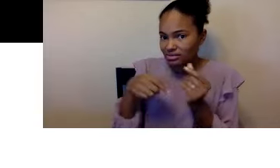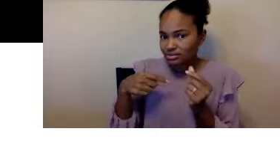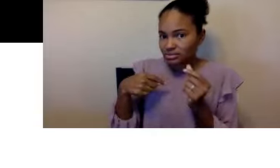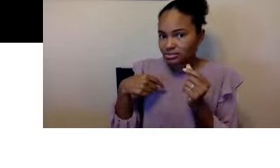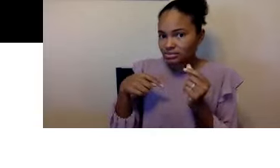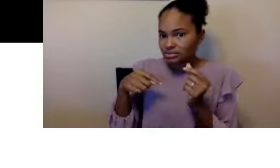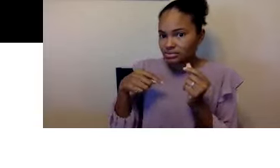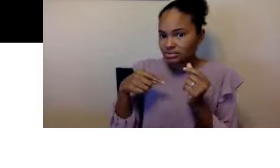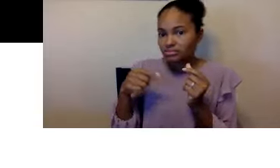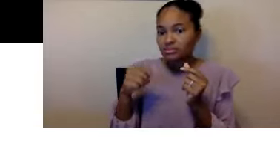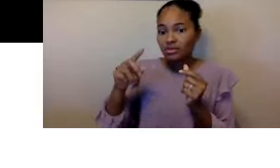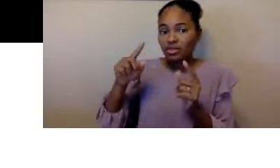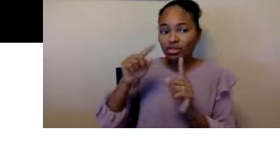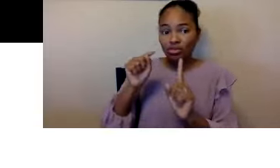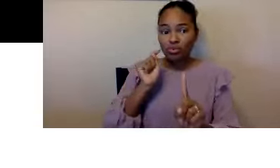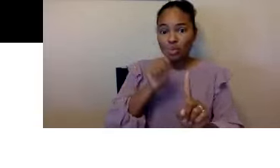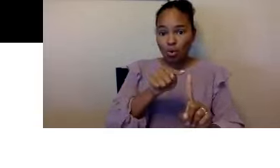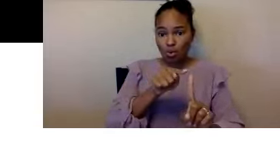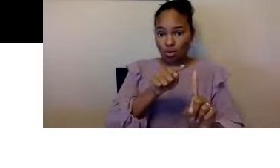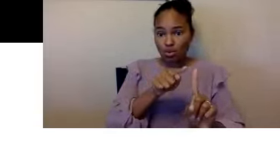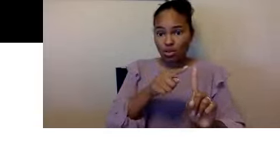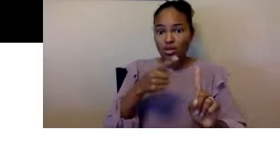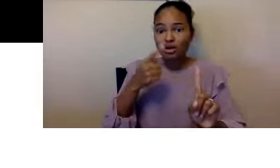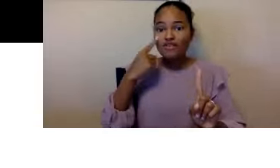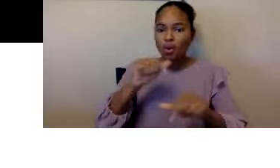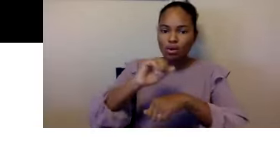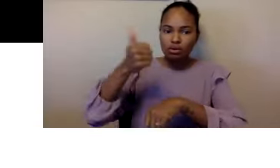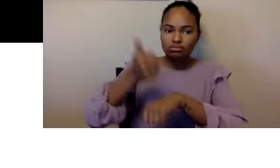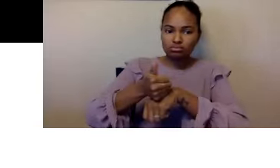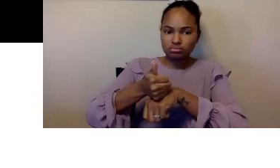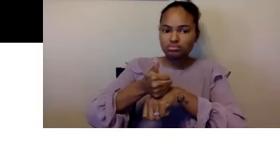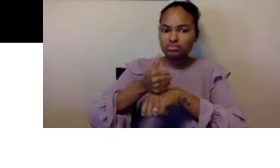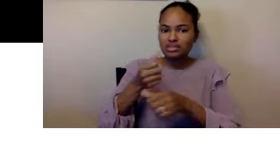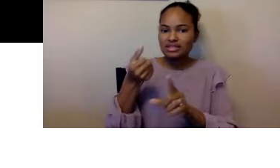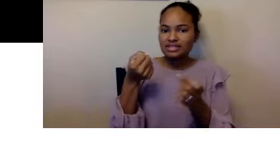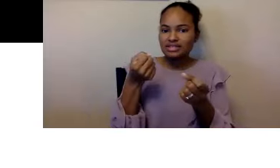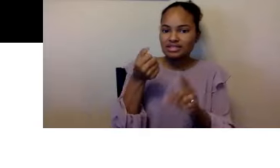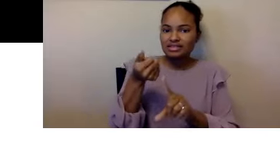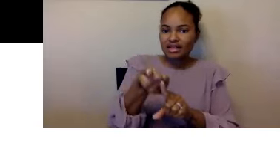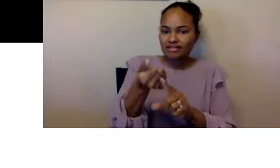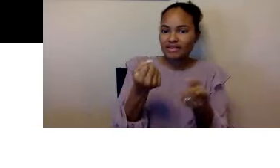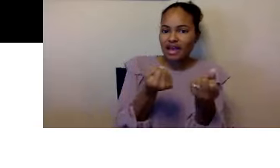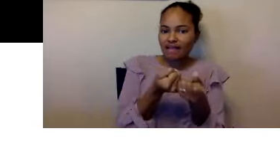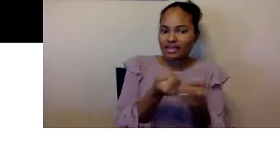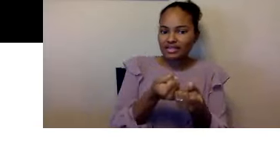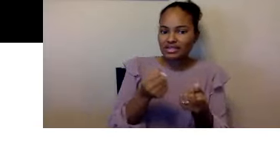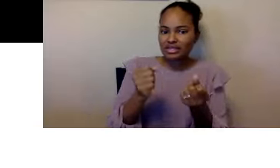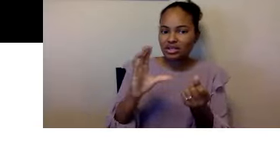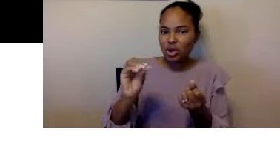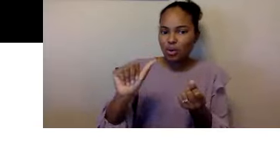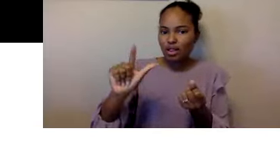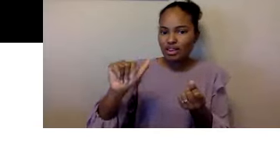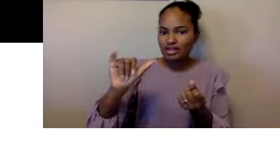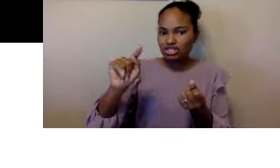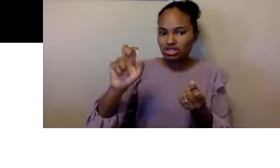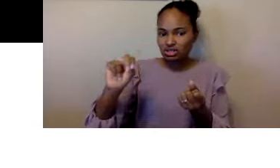the purpose of creating a self-advocacy coalition was that we thought